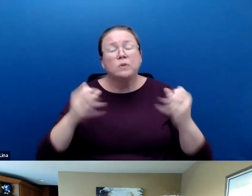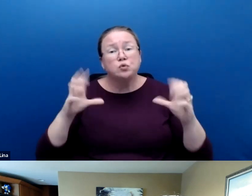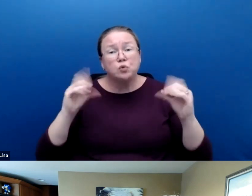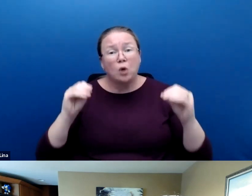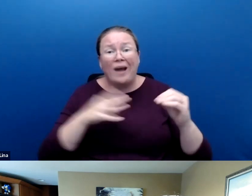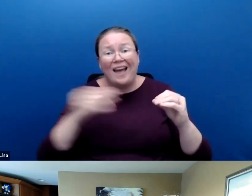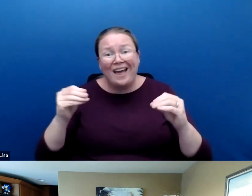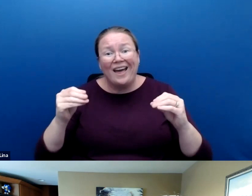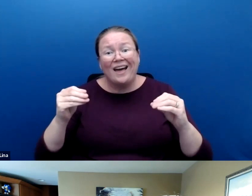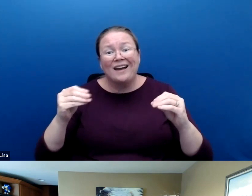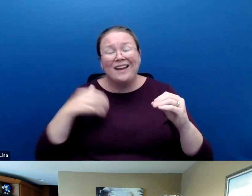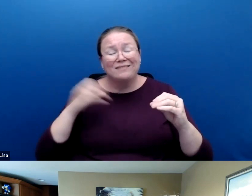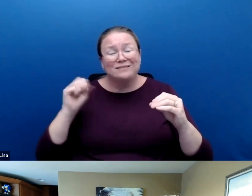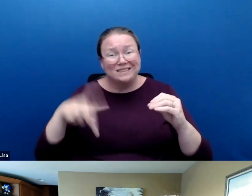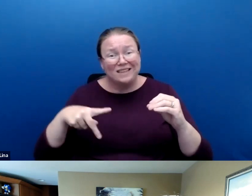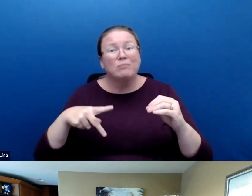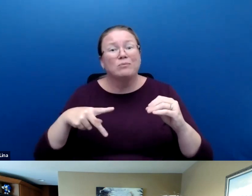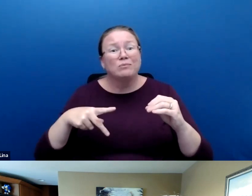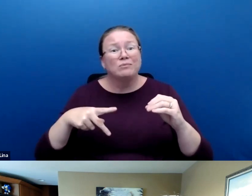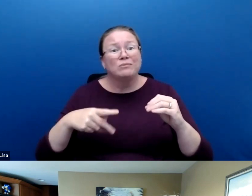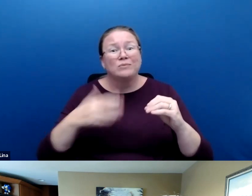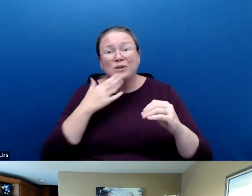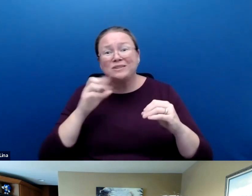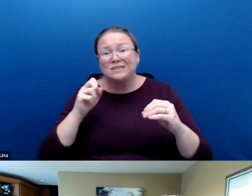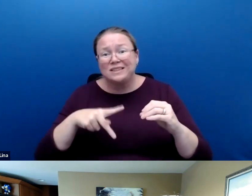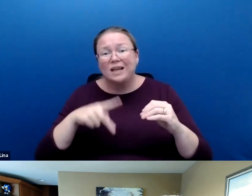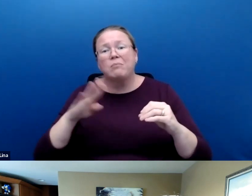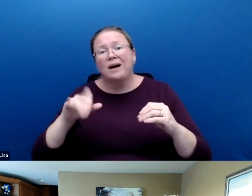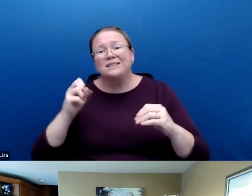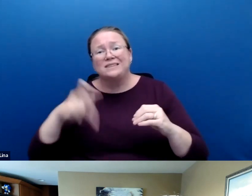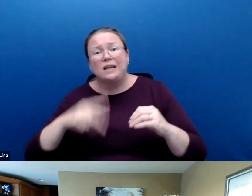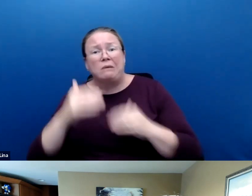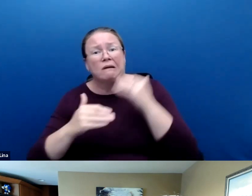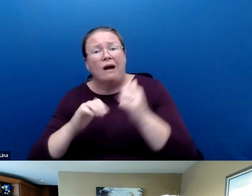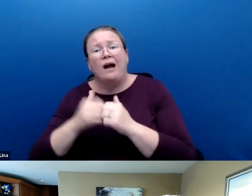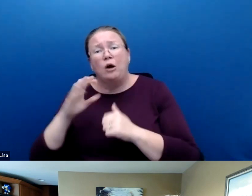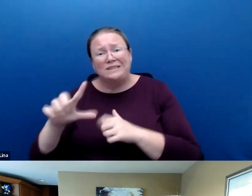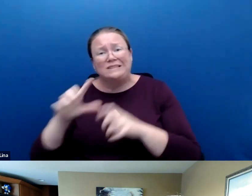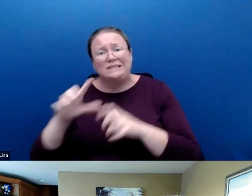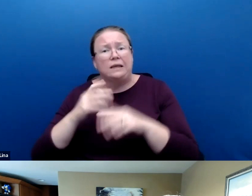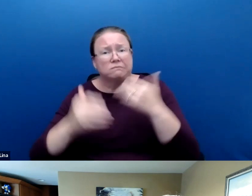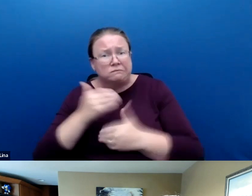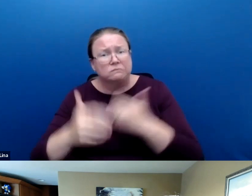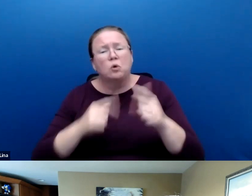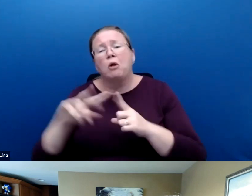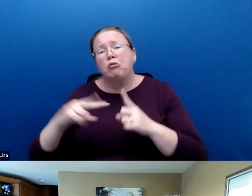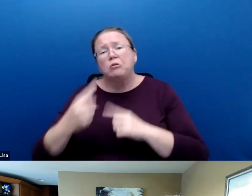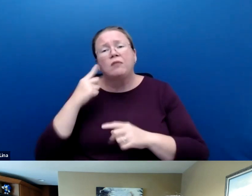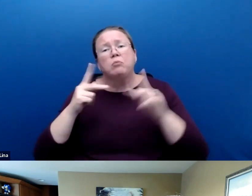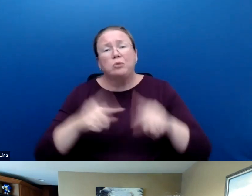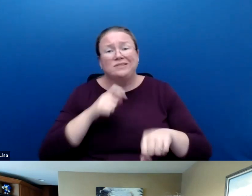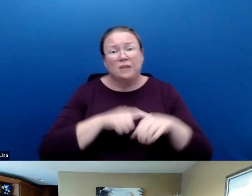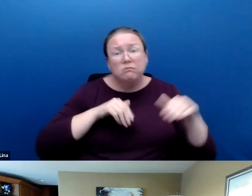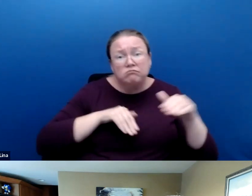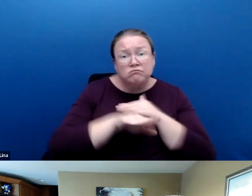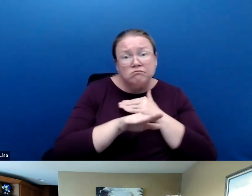And then there's a step. Karen was so great and put a step-by-step guide for how SILs can be carrying this out. What does this look like from somebody the time that walk into